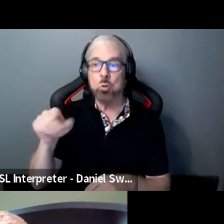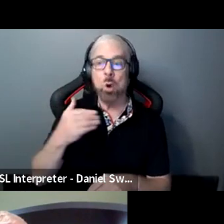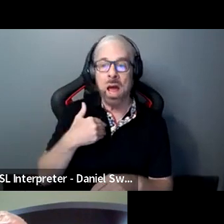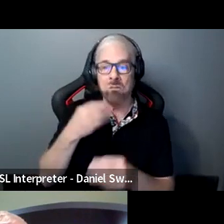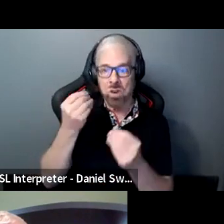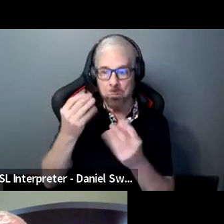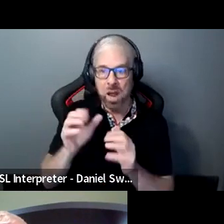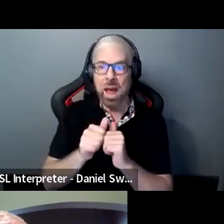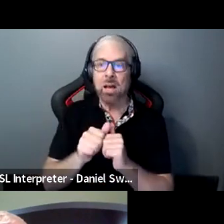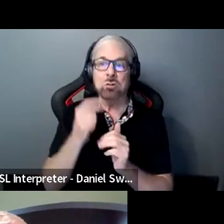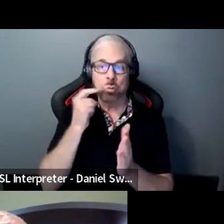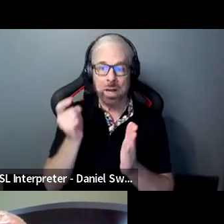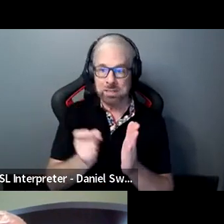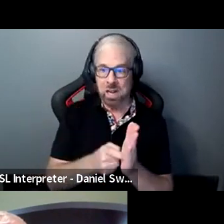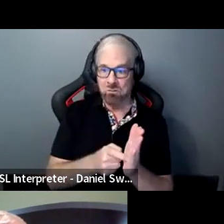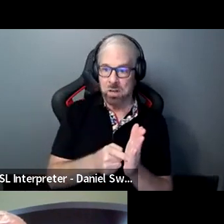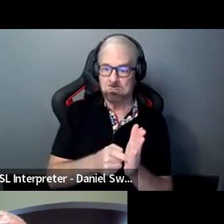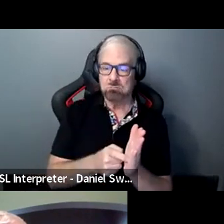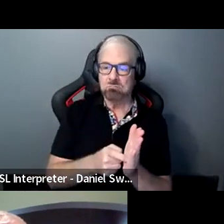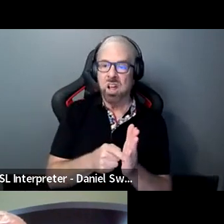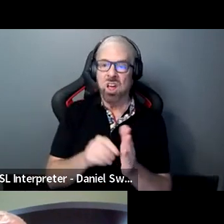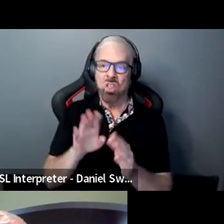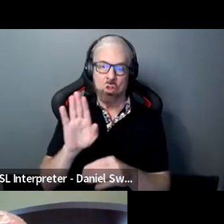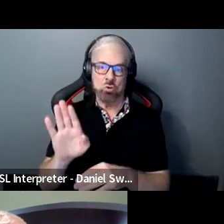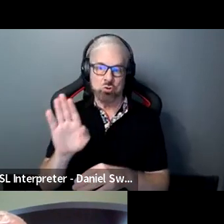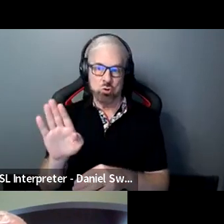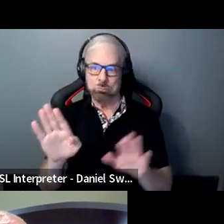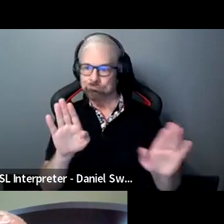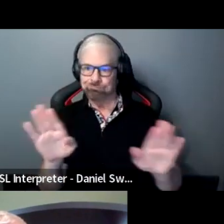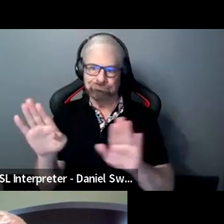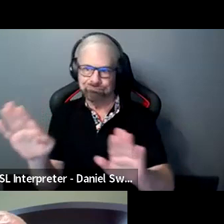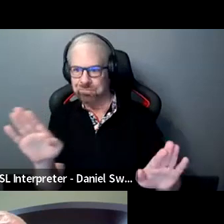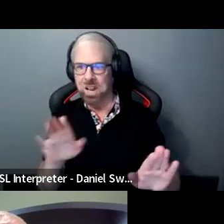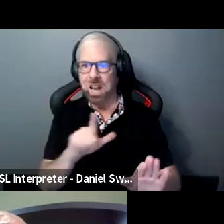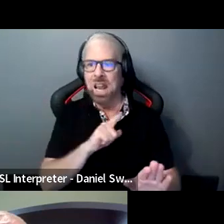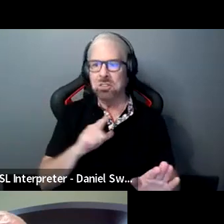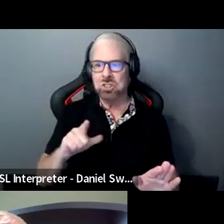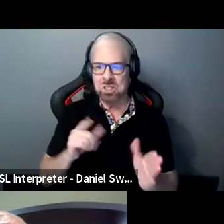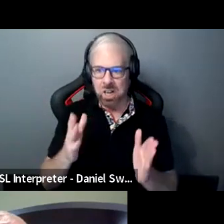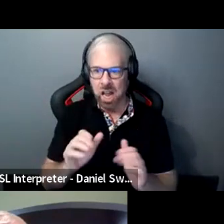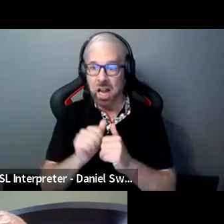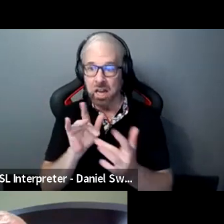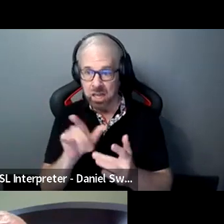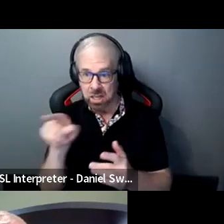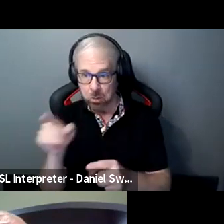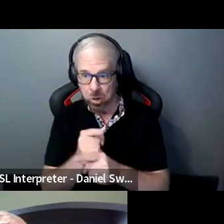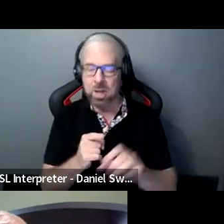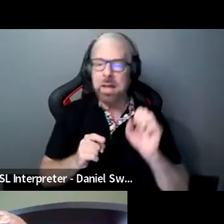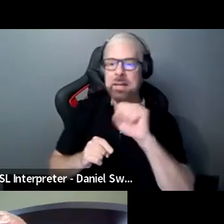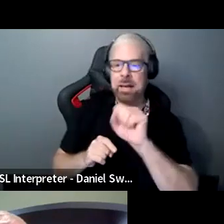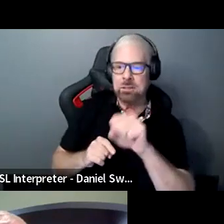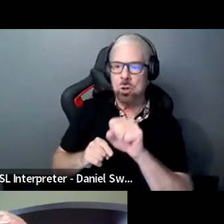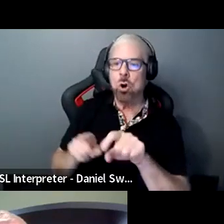to identify one's own legislator and how to contact them. Is that correct? That is correct in our Take